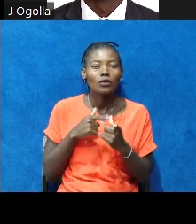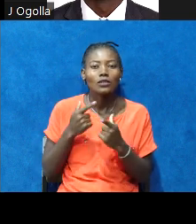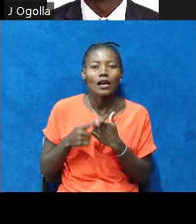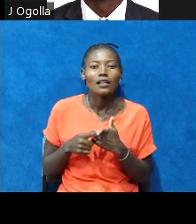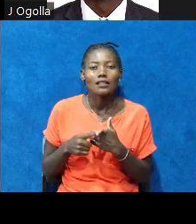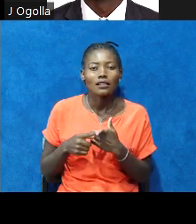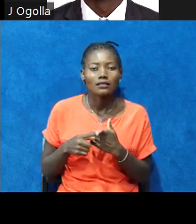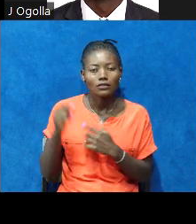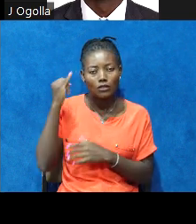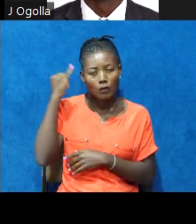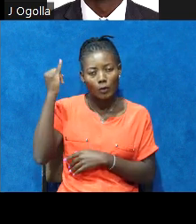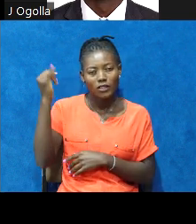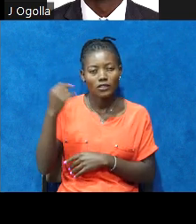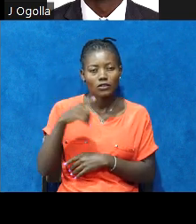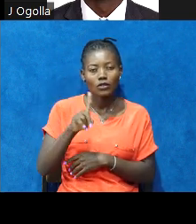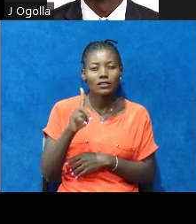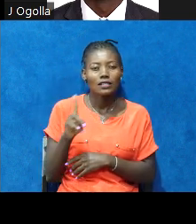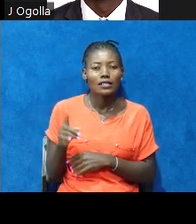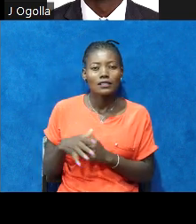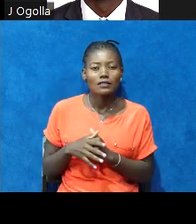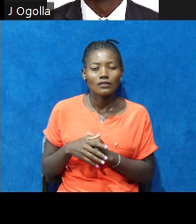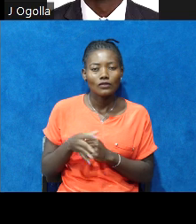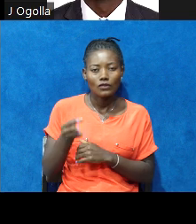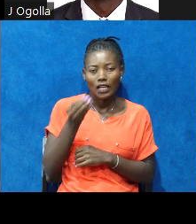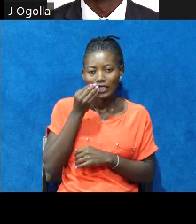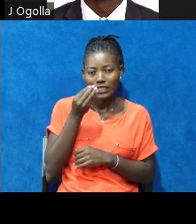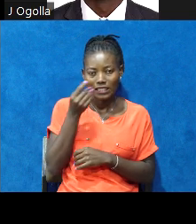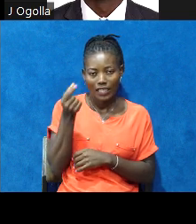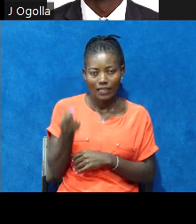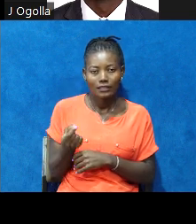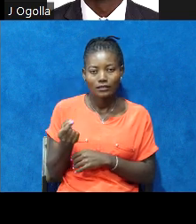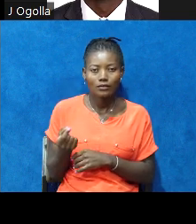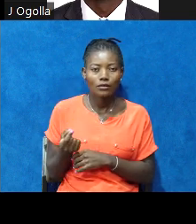lemon, imagine yourself taking a bite of it.